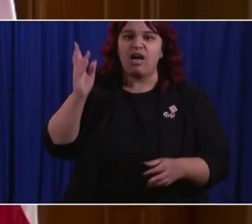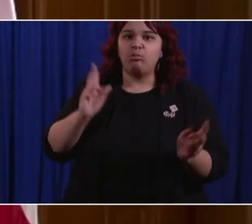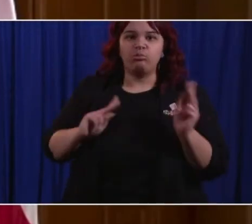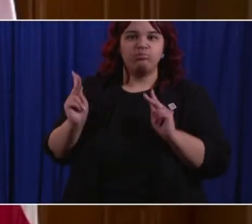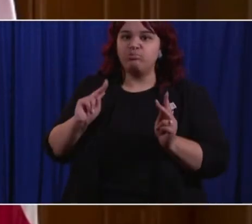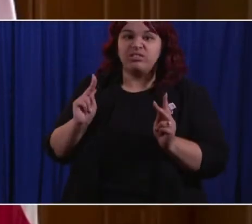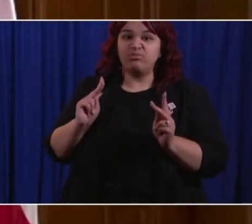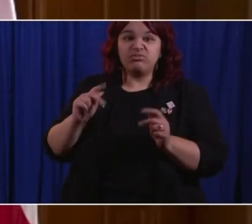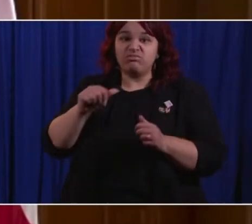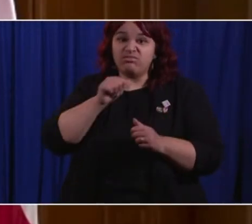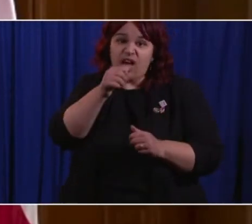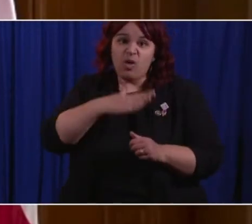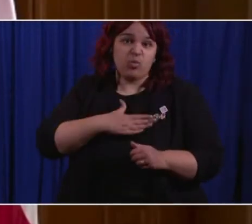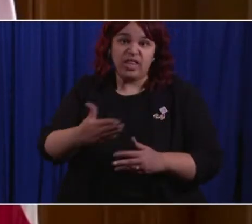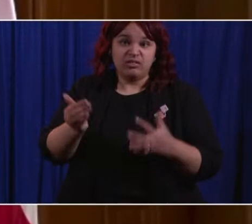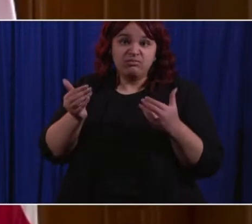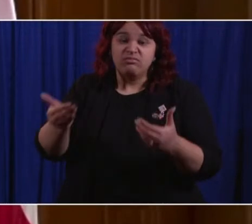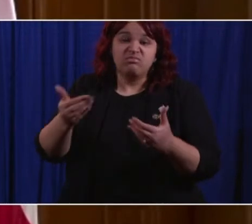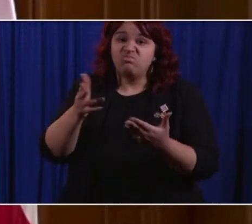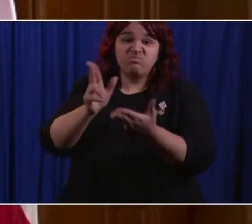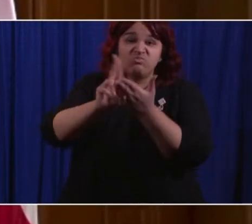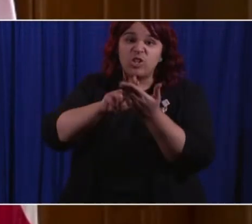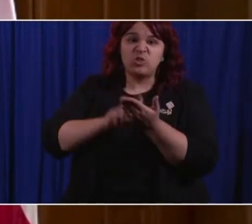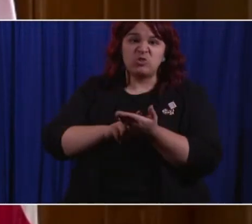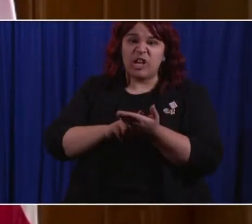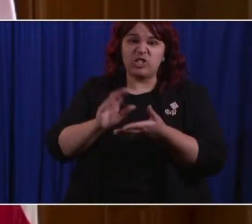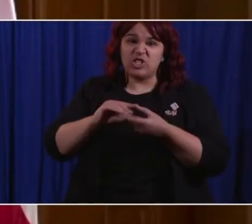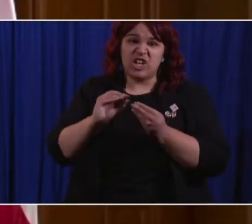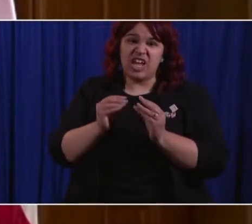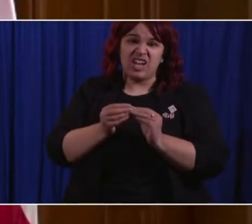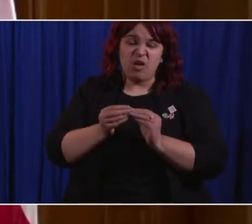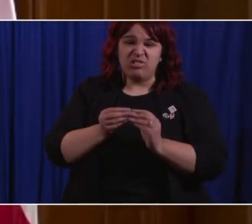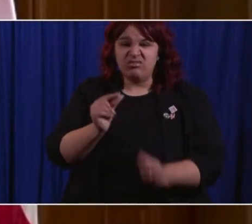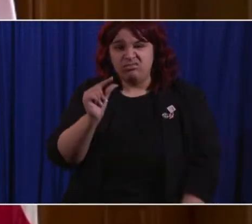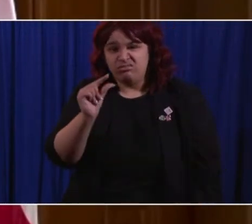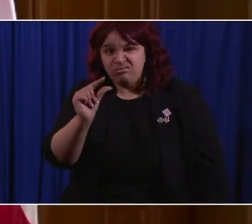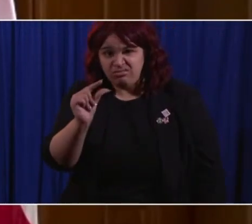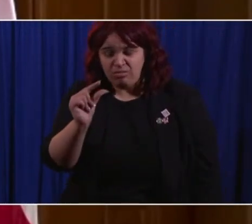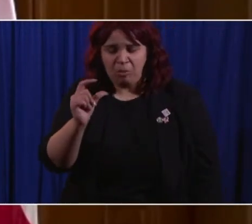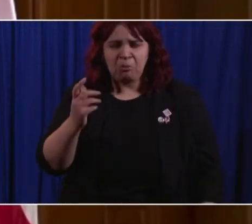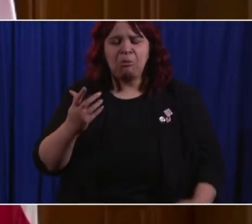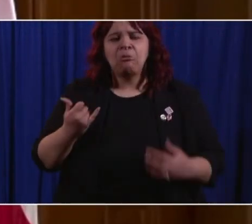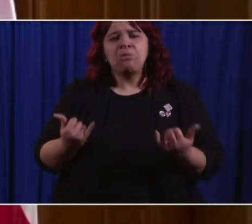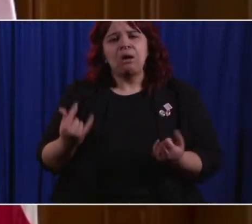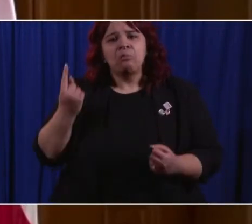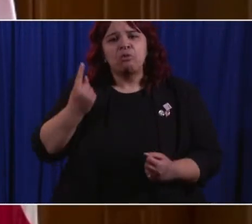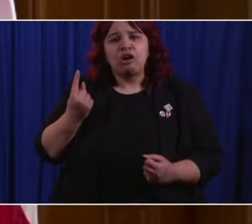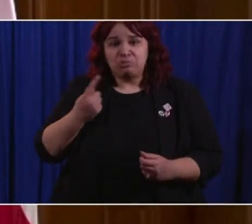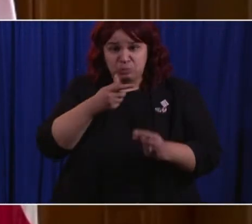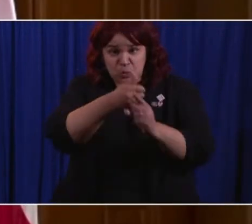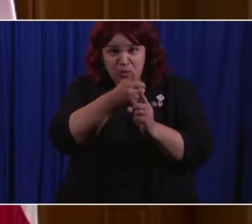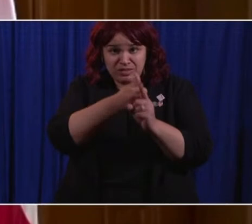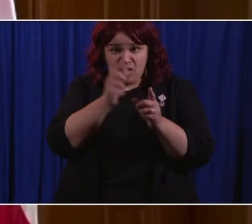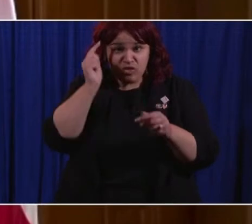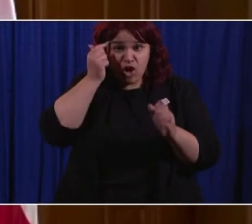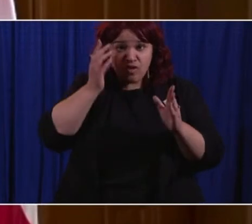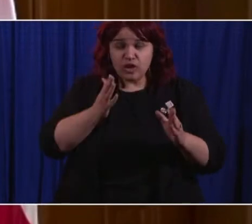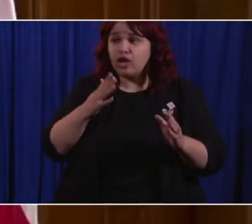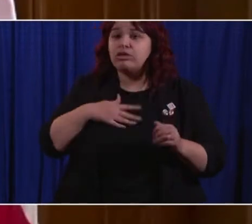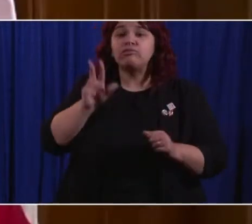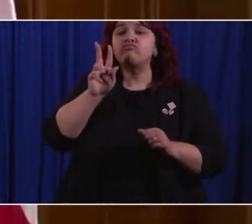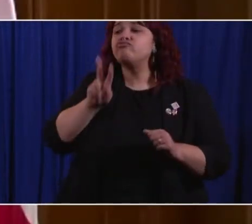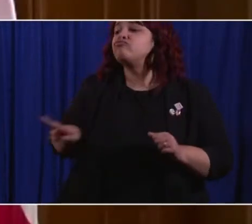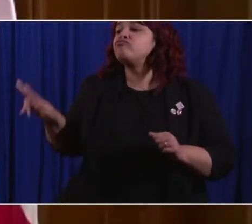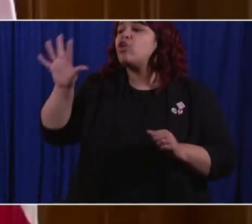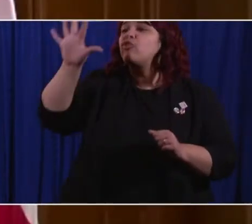people vaccinated so far. And are there particular areas where you're seeing, concerns right now? Well, Sean,